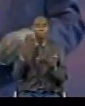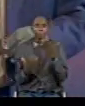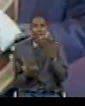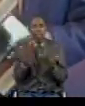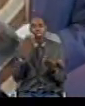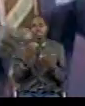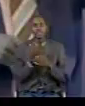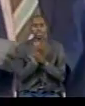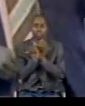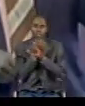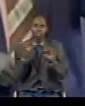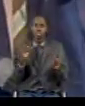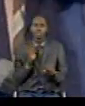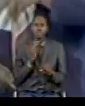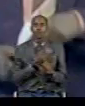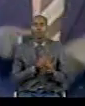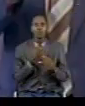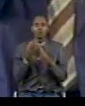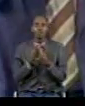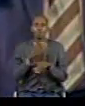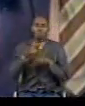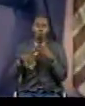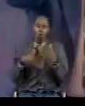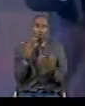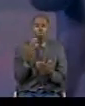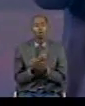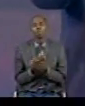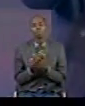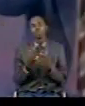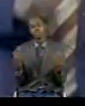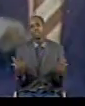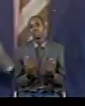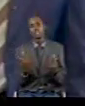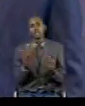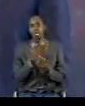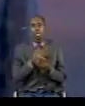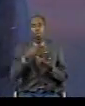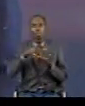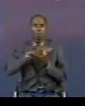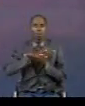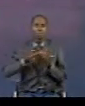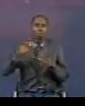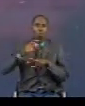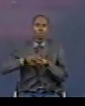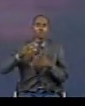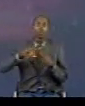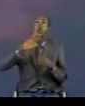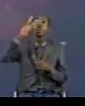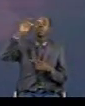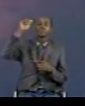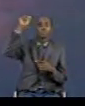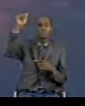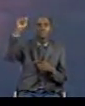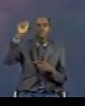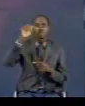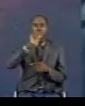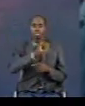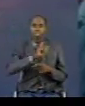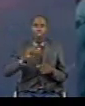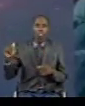from all iniquity and purify unto himself a peculiar